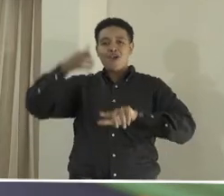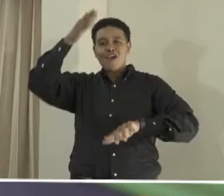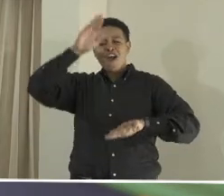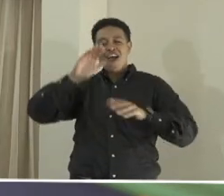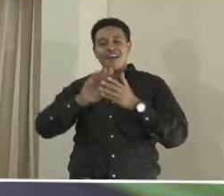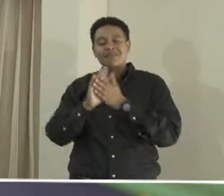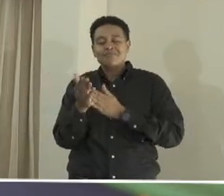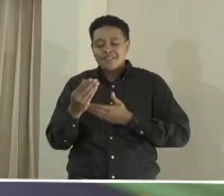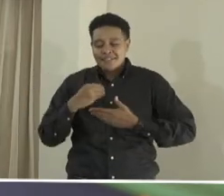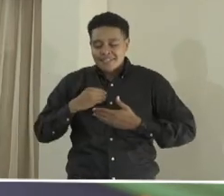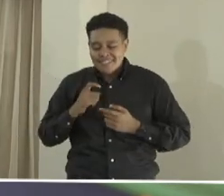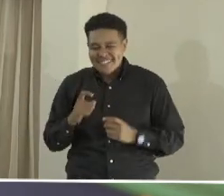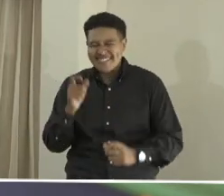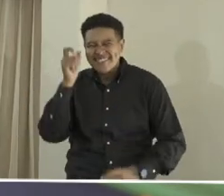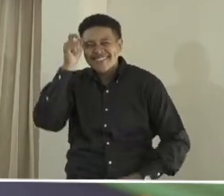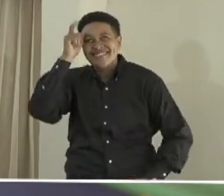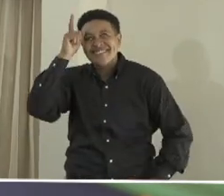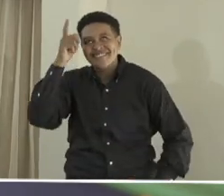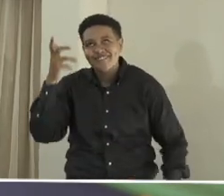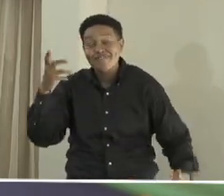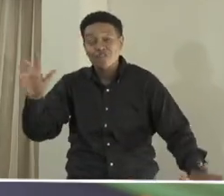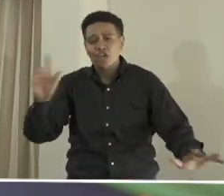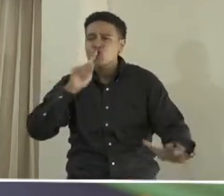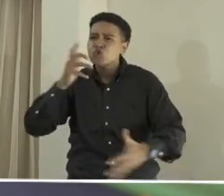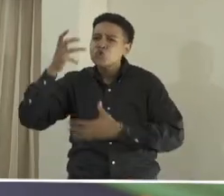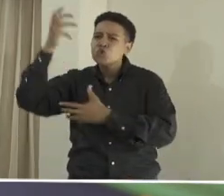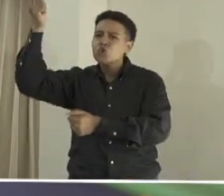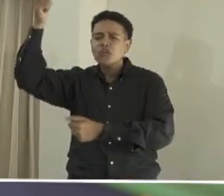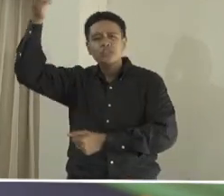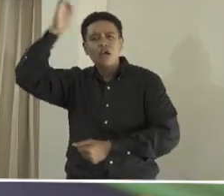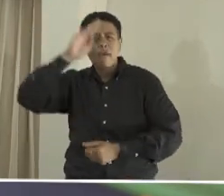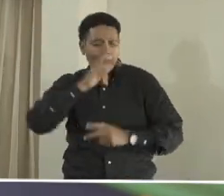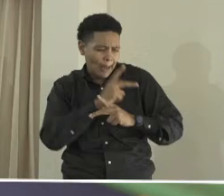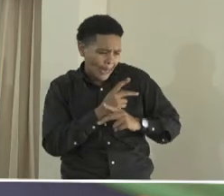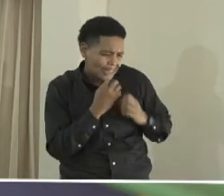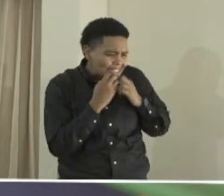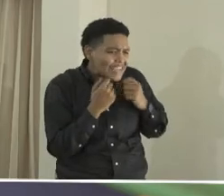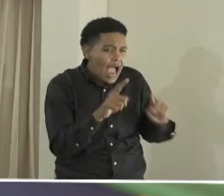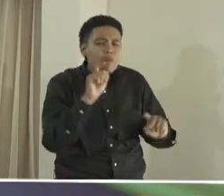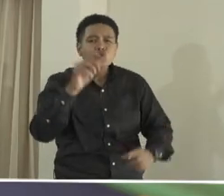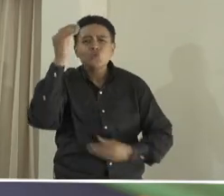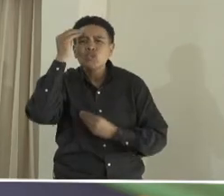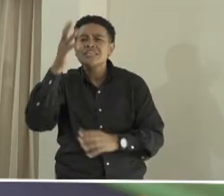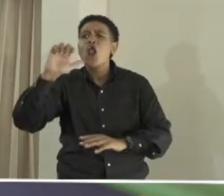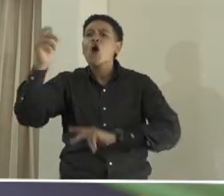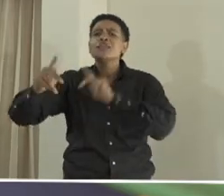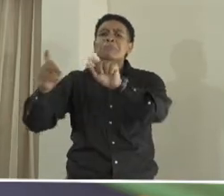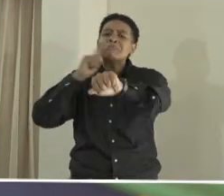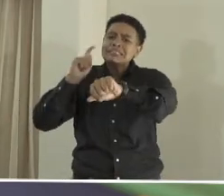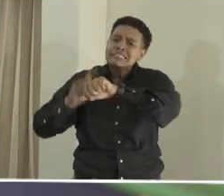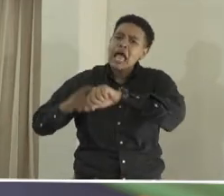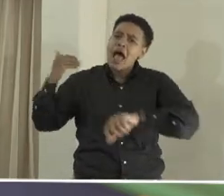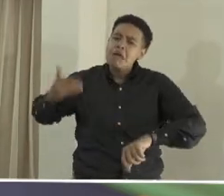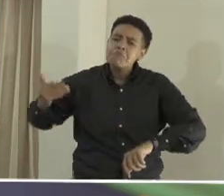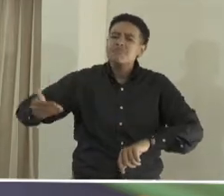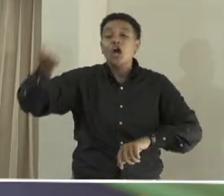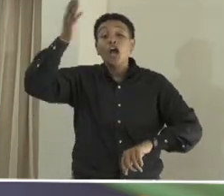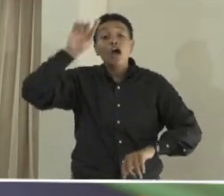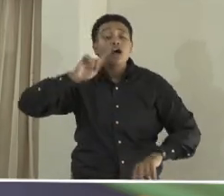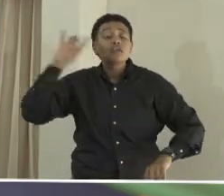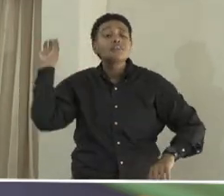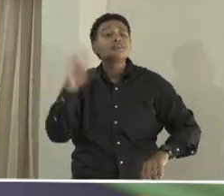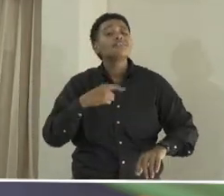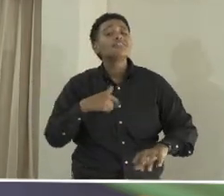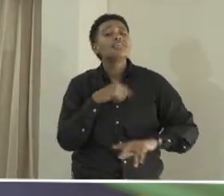the providential care of God. We should tell others of the countless times God has brought us as